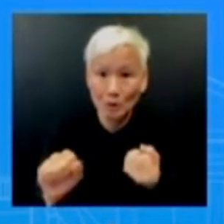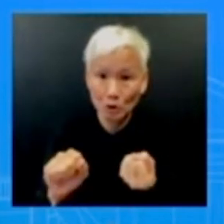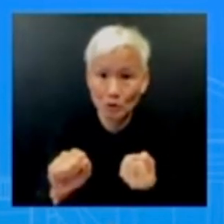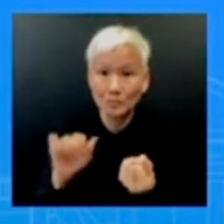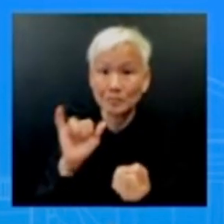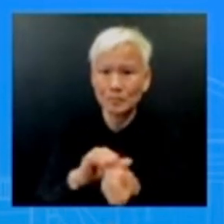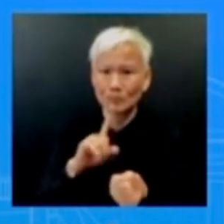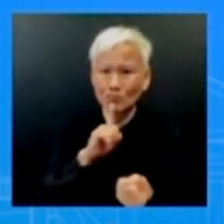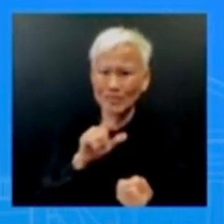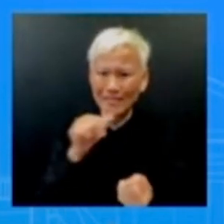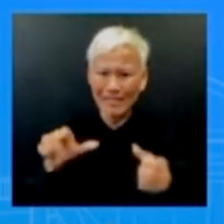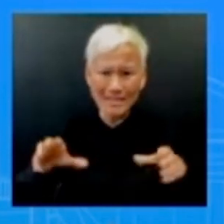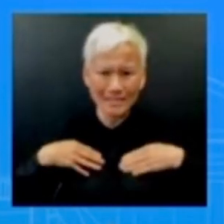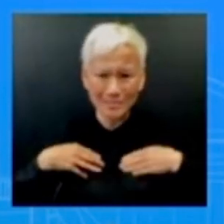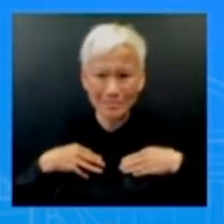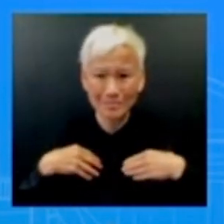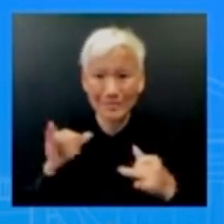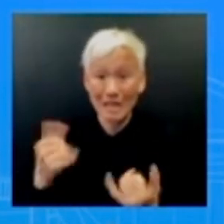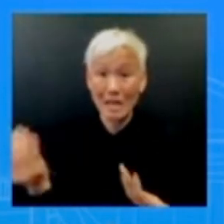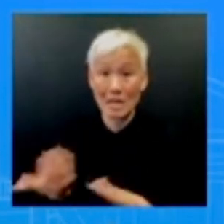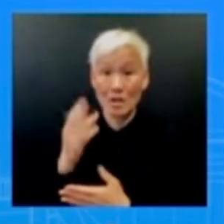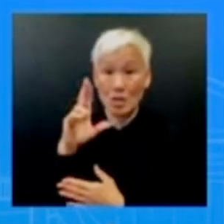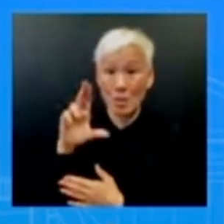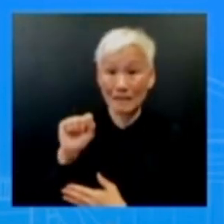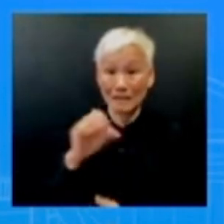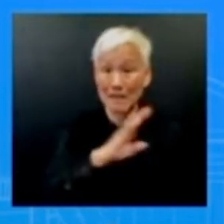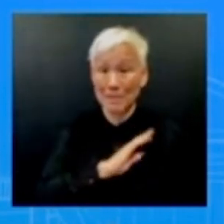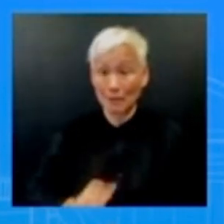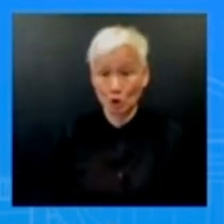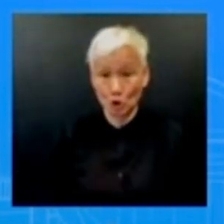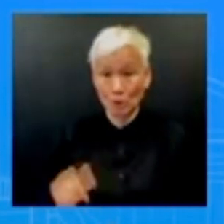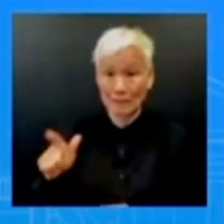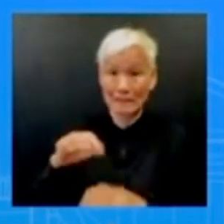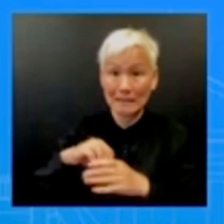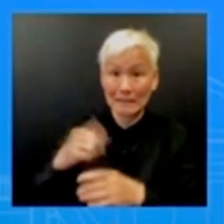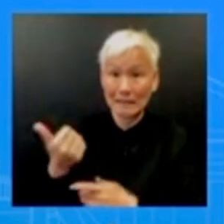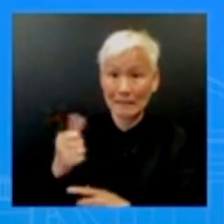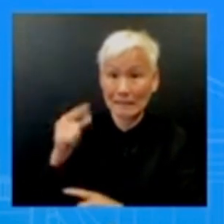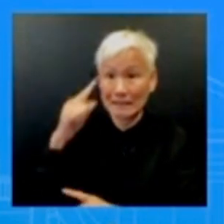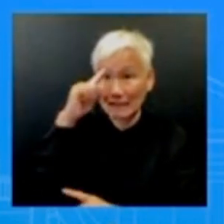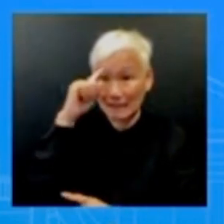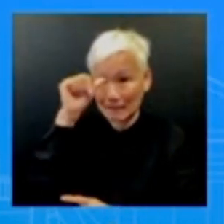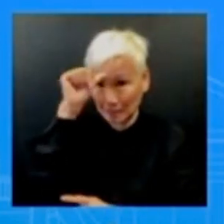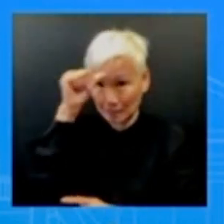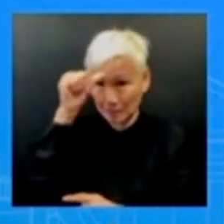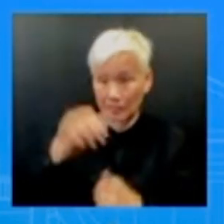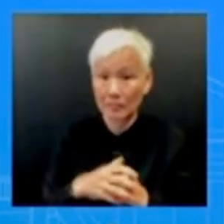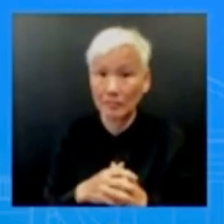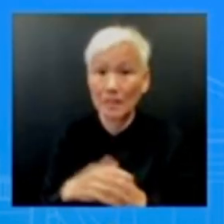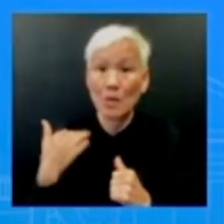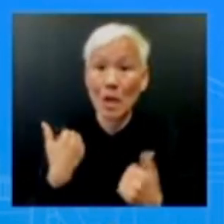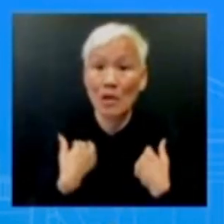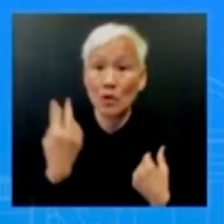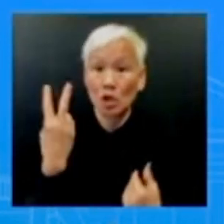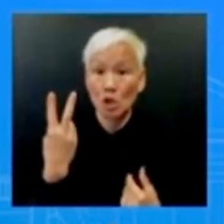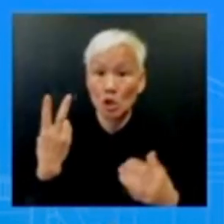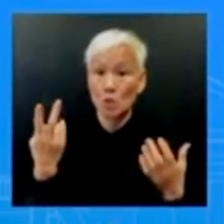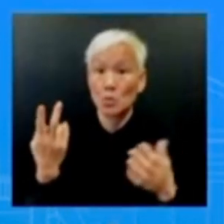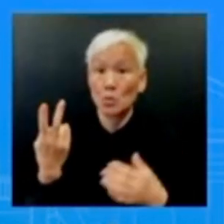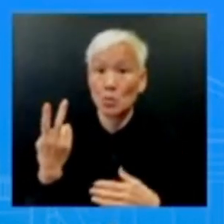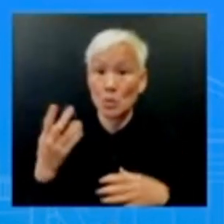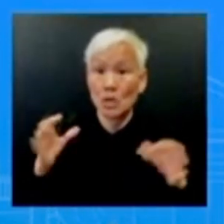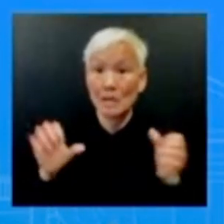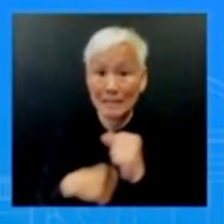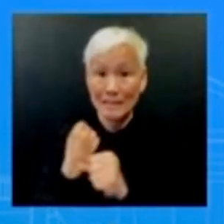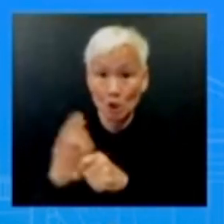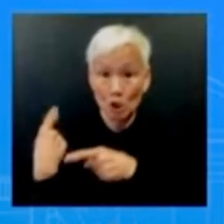the Senate, it has been more than 2 years now that you didn't have an ambassador to India. Can you look back and say how it did it